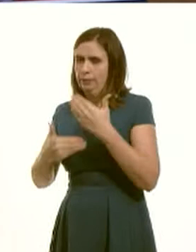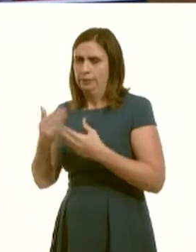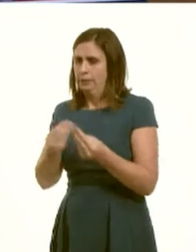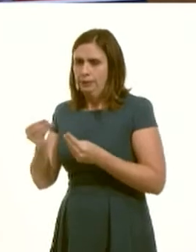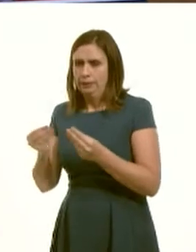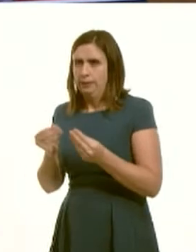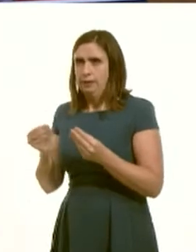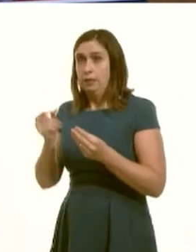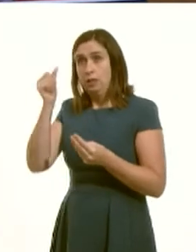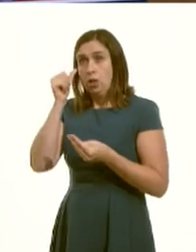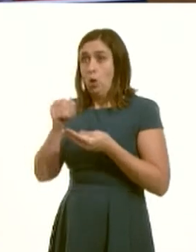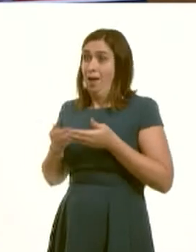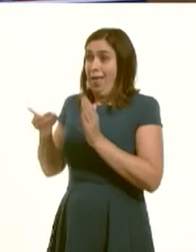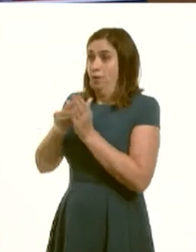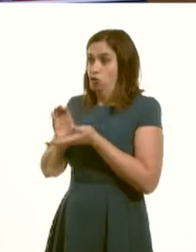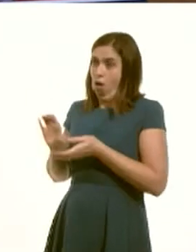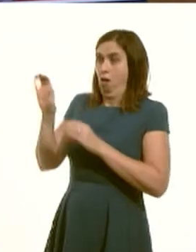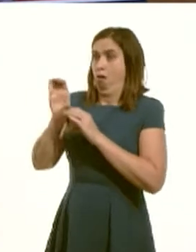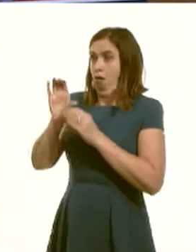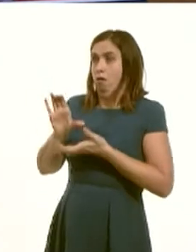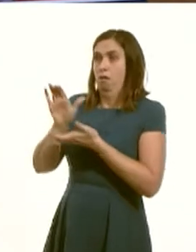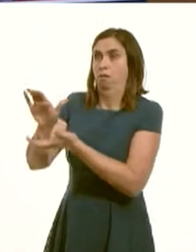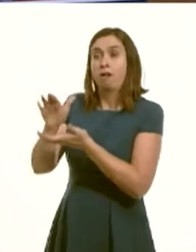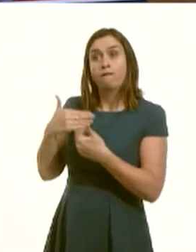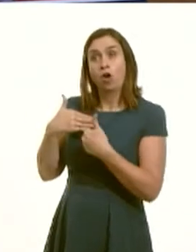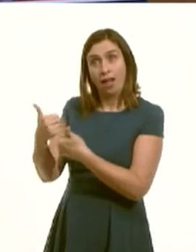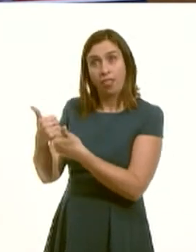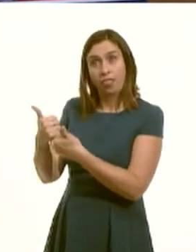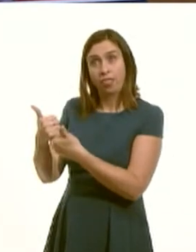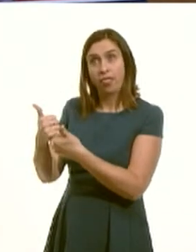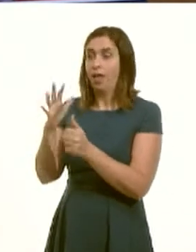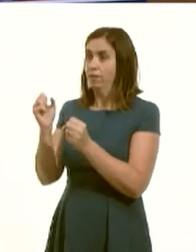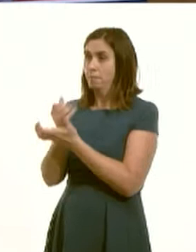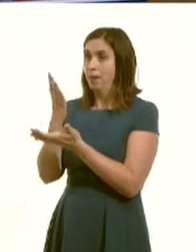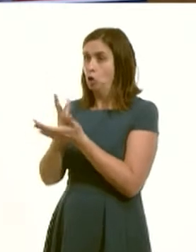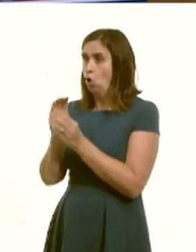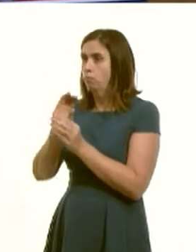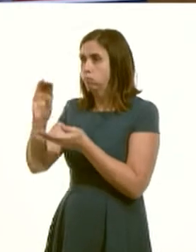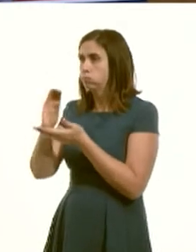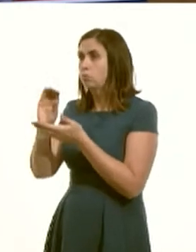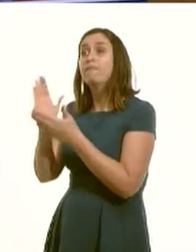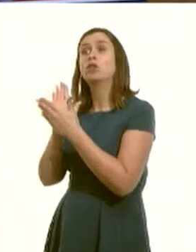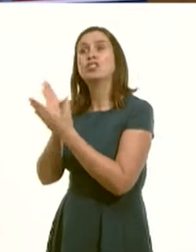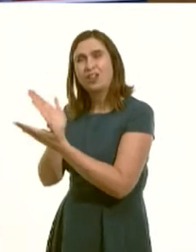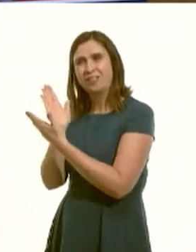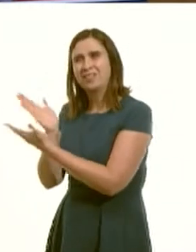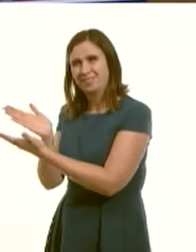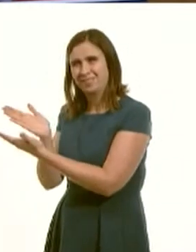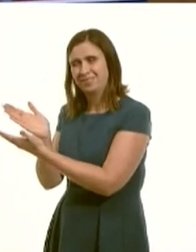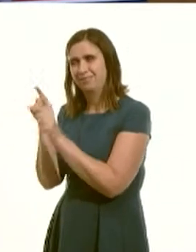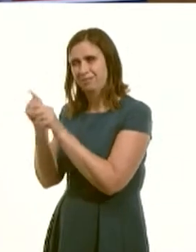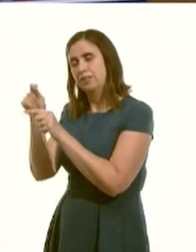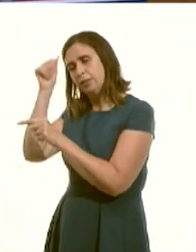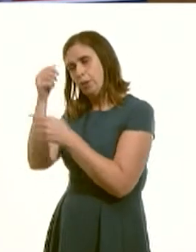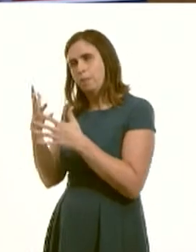money has been allocated for health, we must make sure that a substantial amount of that money goes in services. And it is difficult, of course, in the